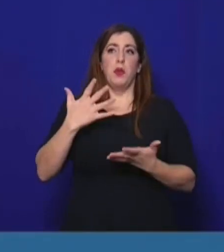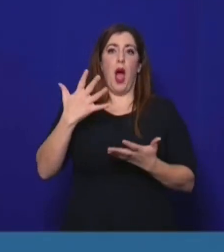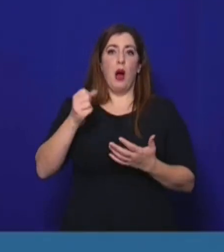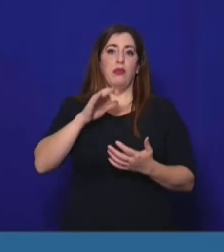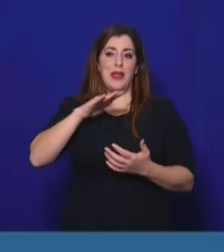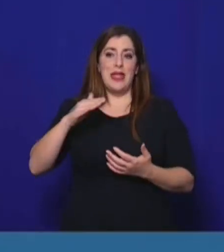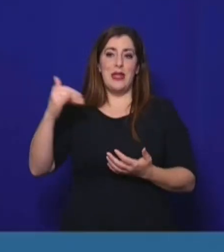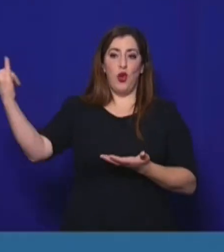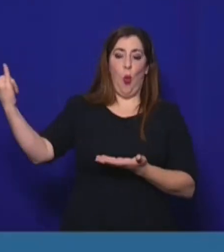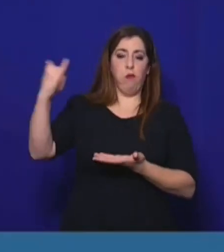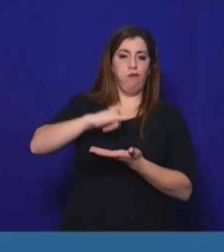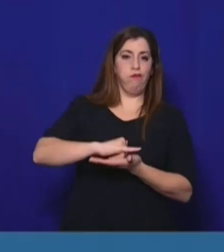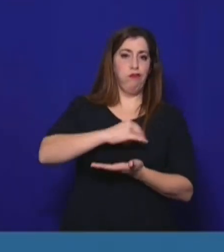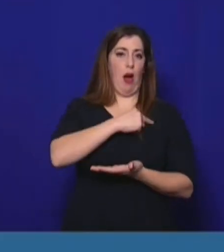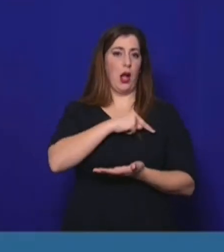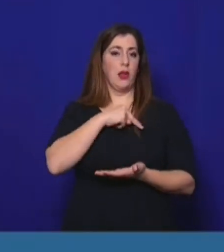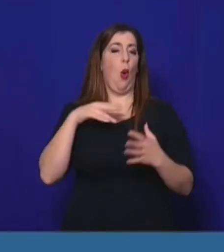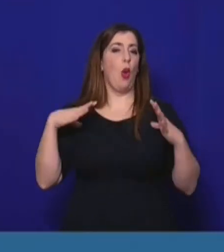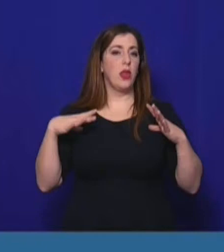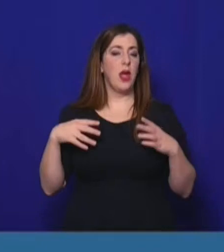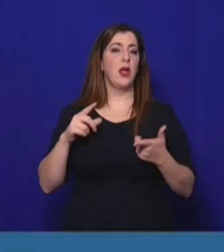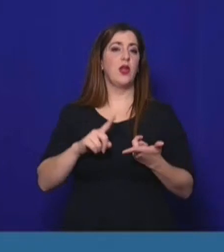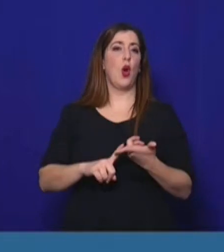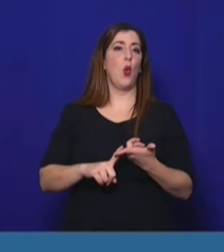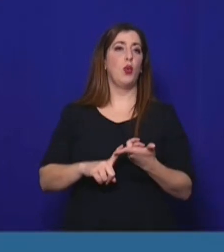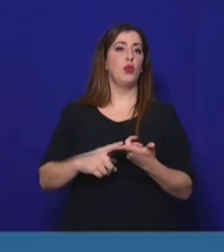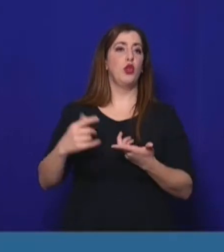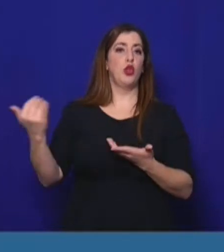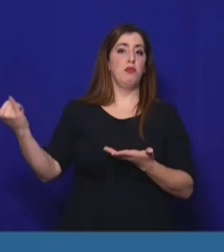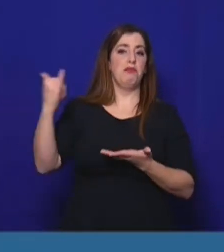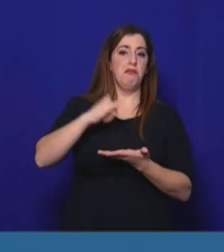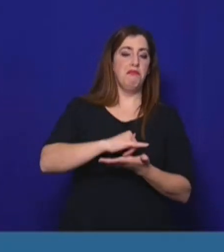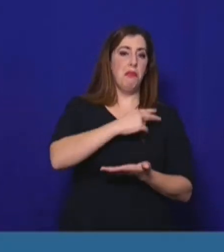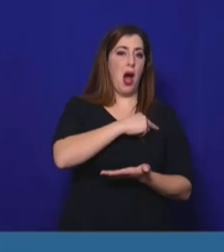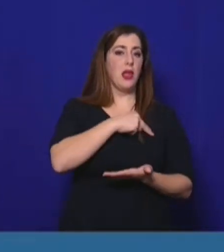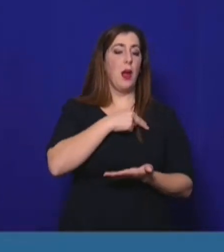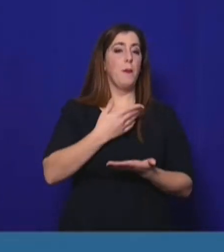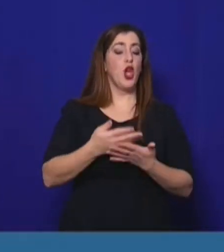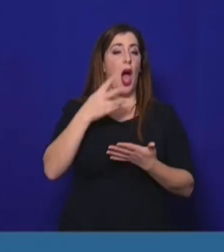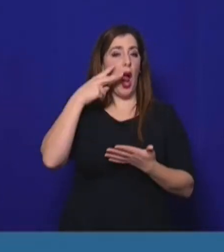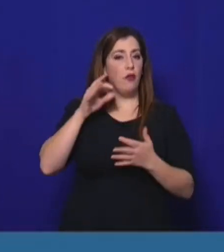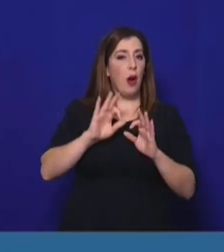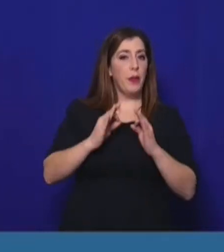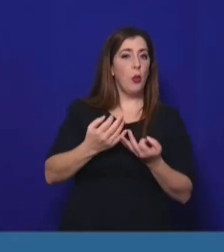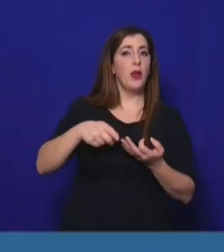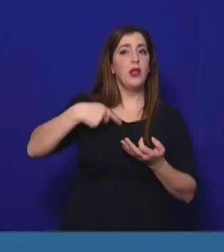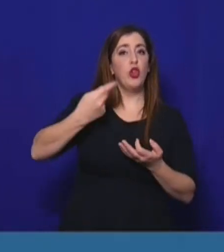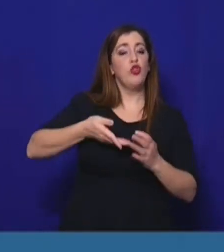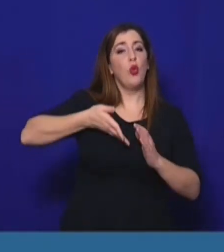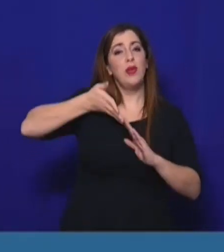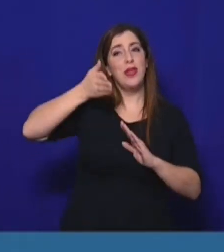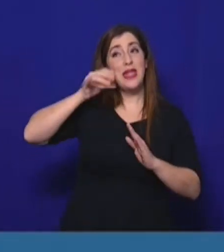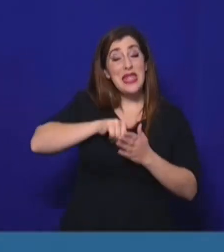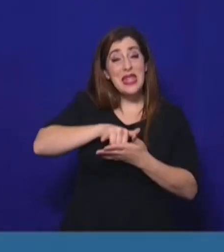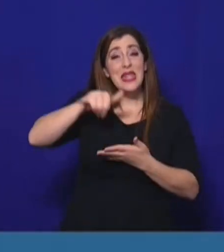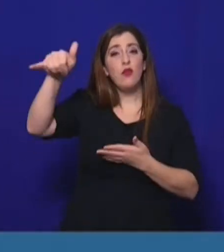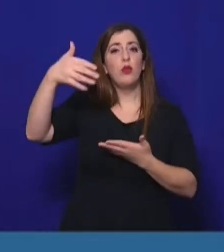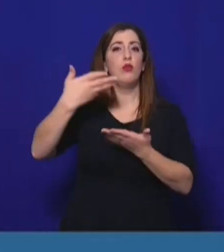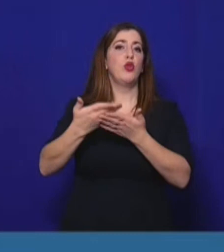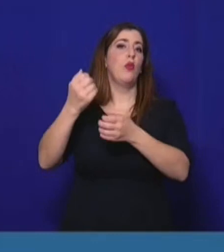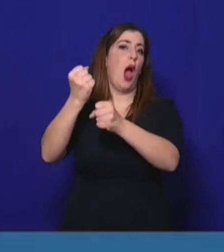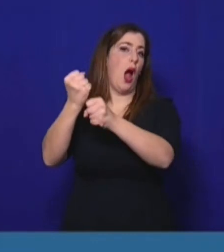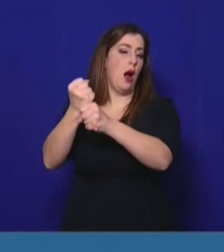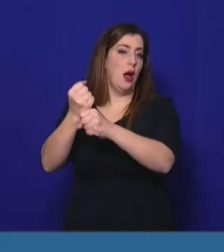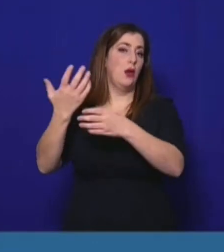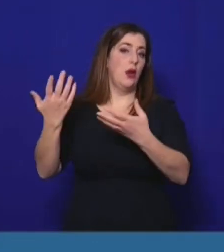u bħal Malta wkoll hemm diversi pajjiżi li jkunu qegħdin jitolbu li jkun hemm il-test negattiv qabel ma huma jmorru